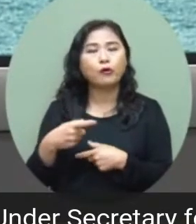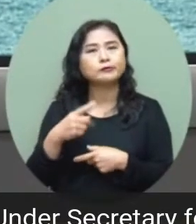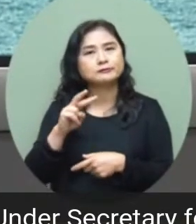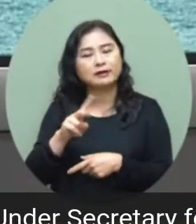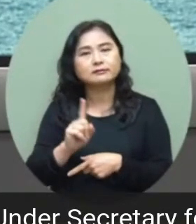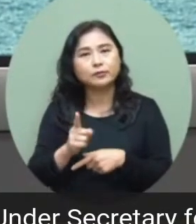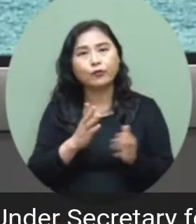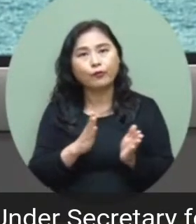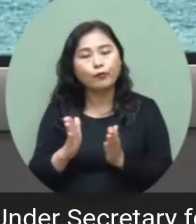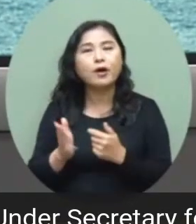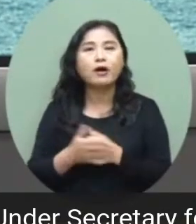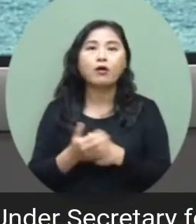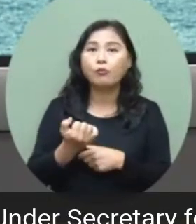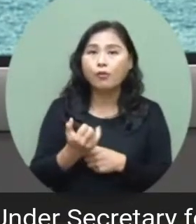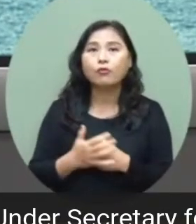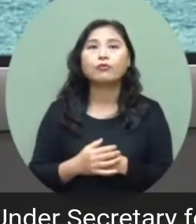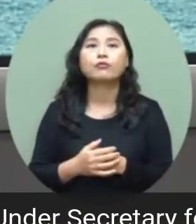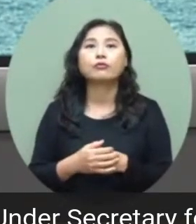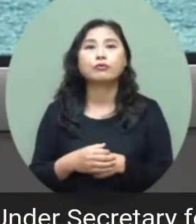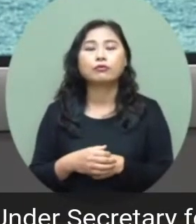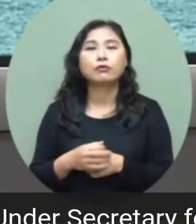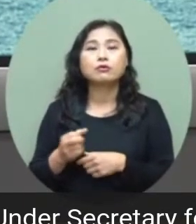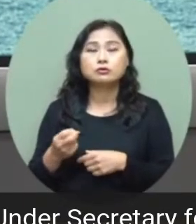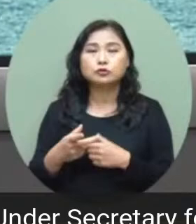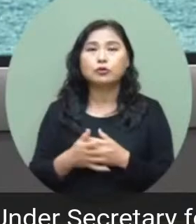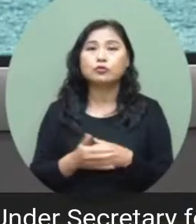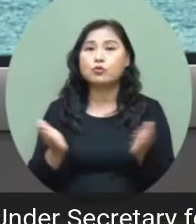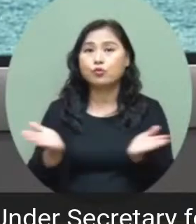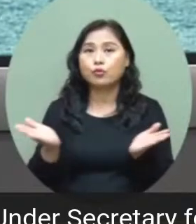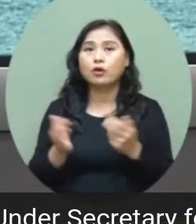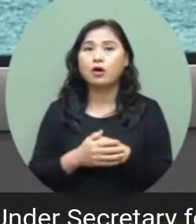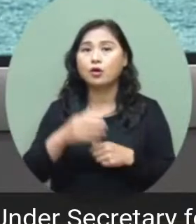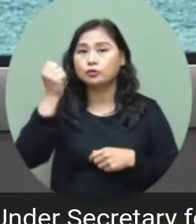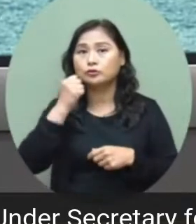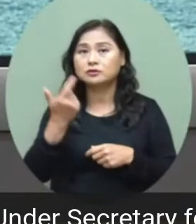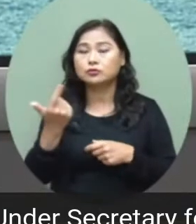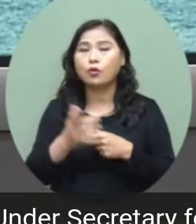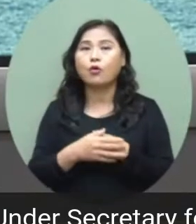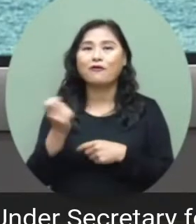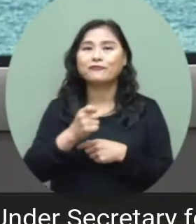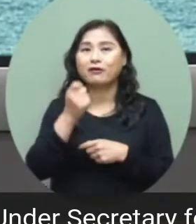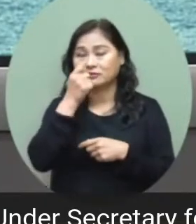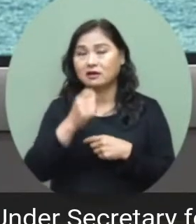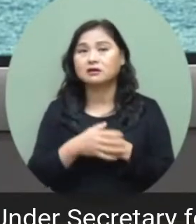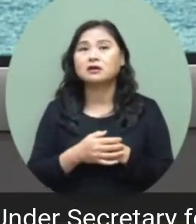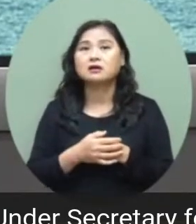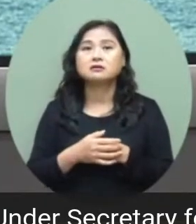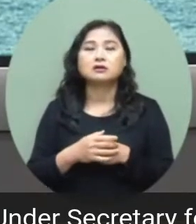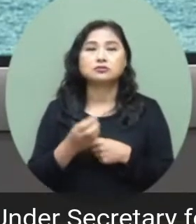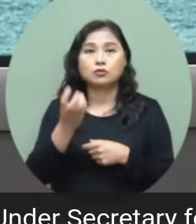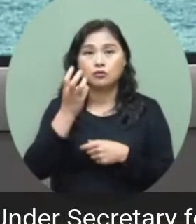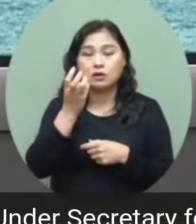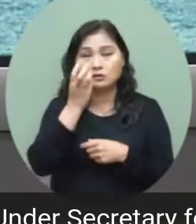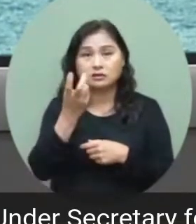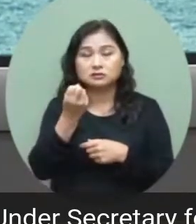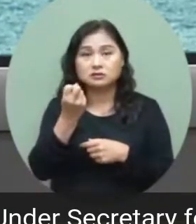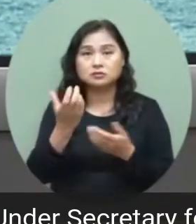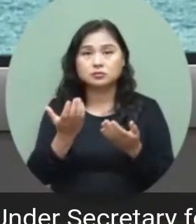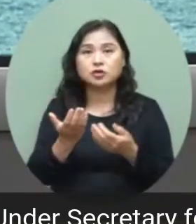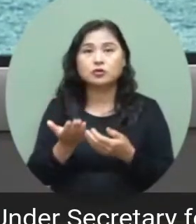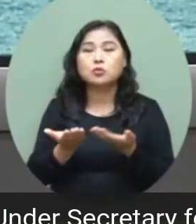on the situation, we will take stock and decide about the way forward. In